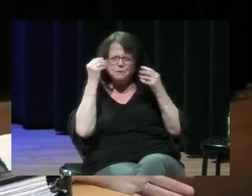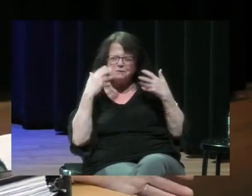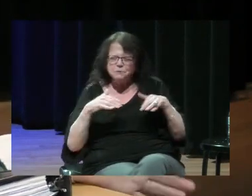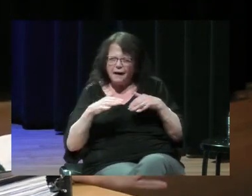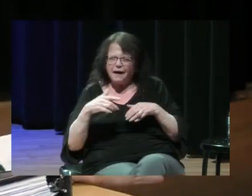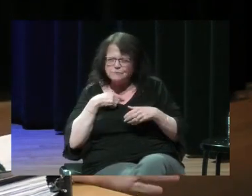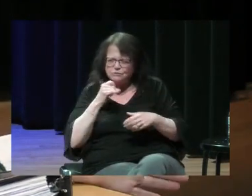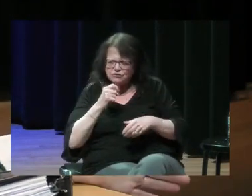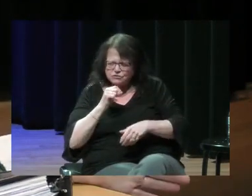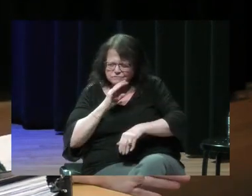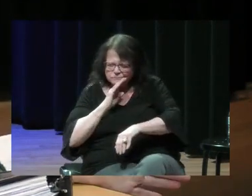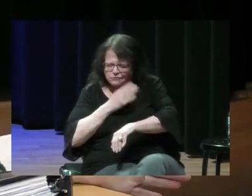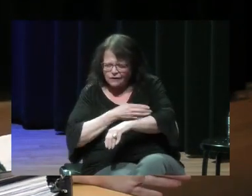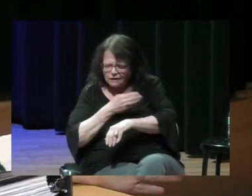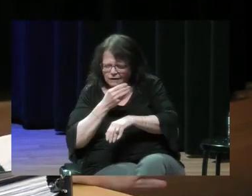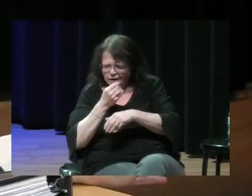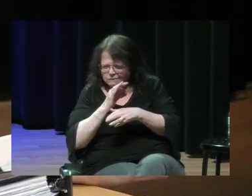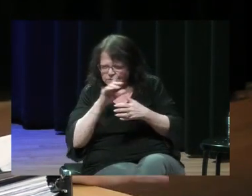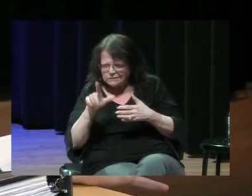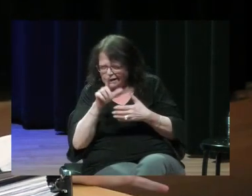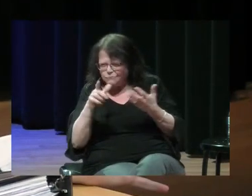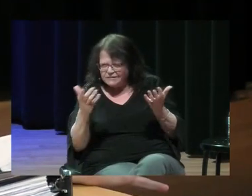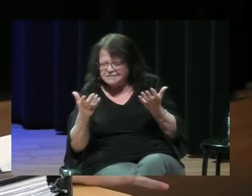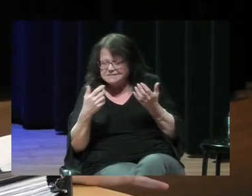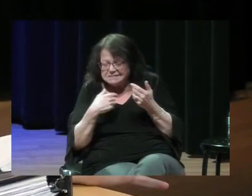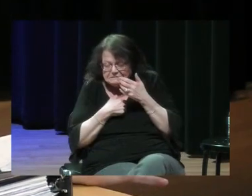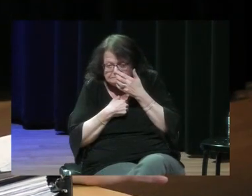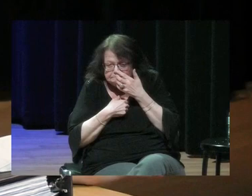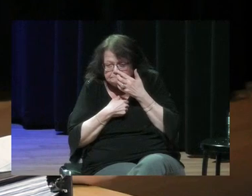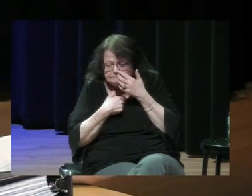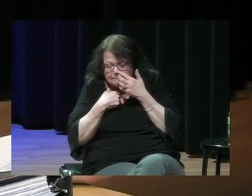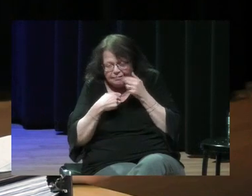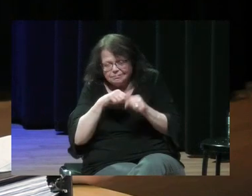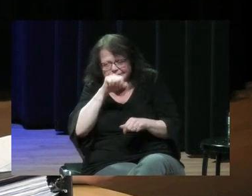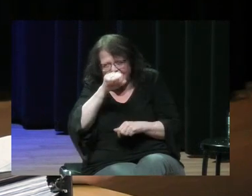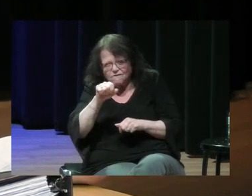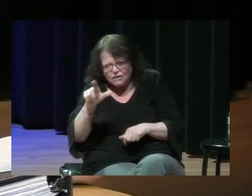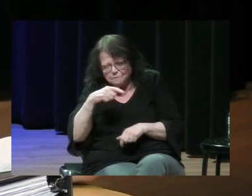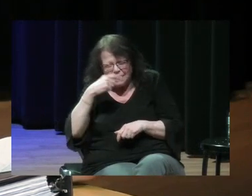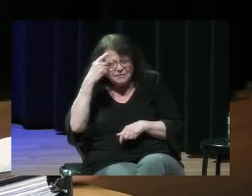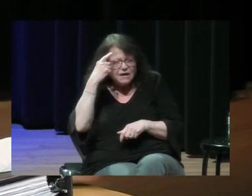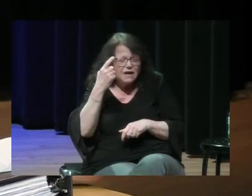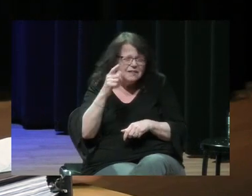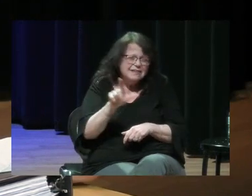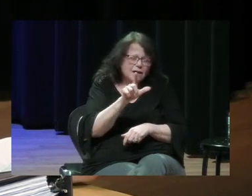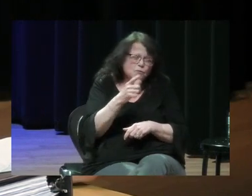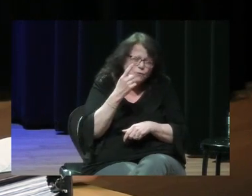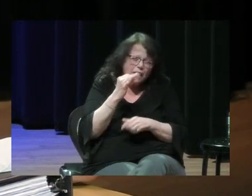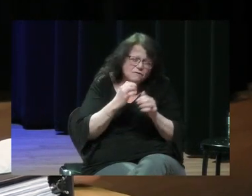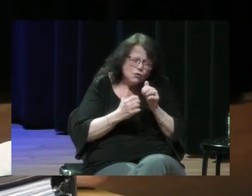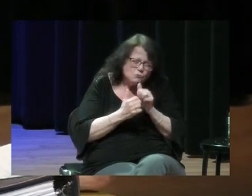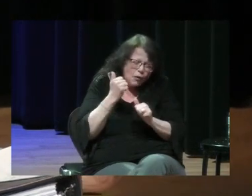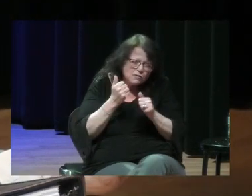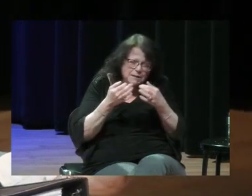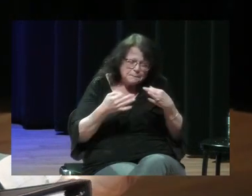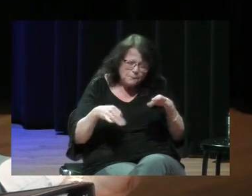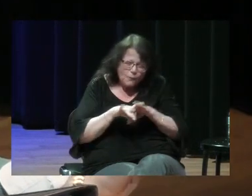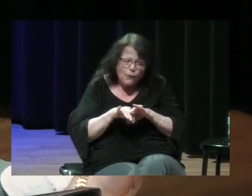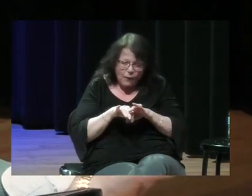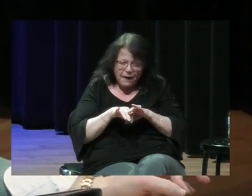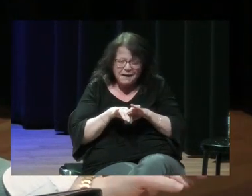librarian. I love a library. I think it is one of the most